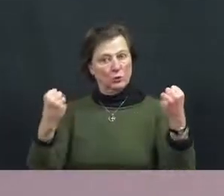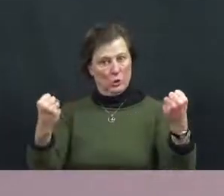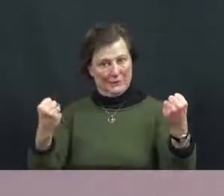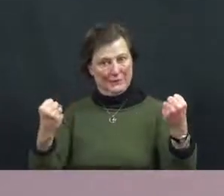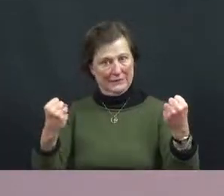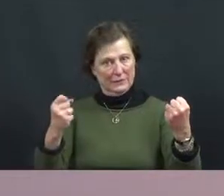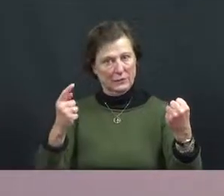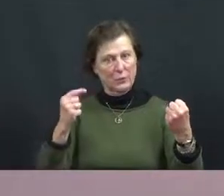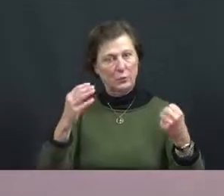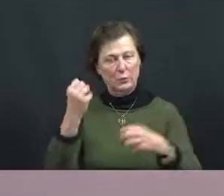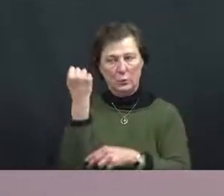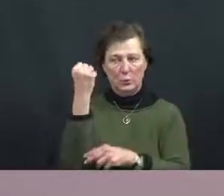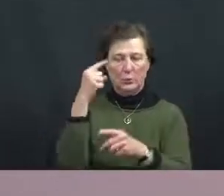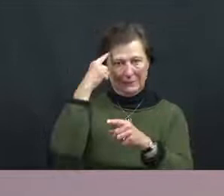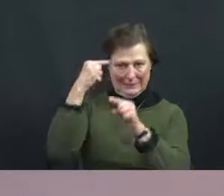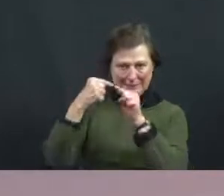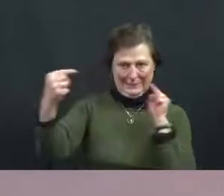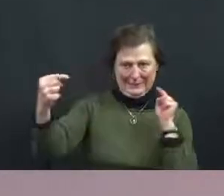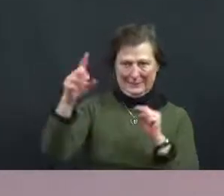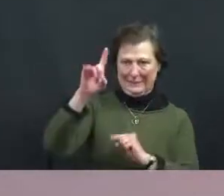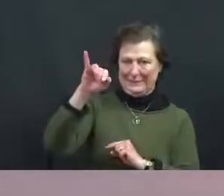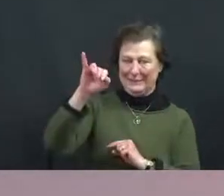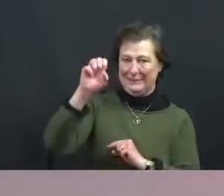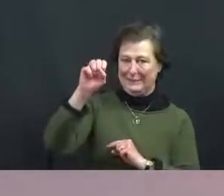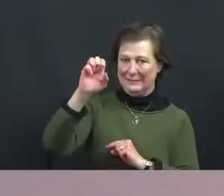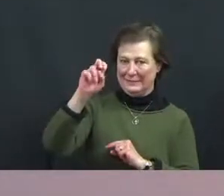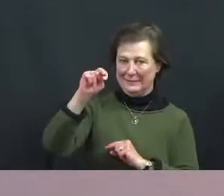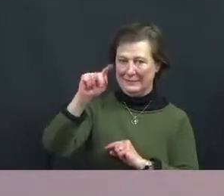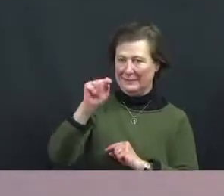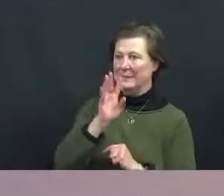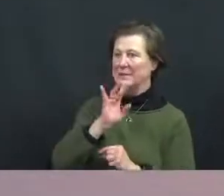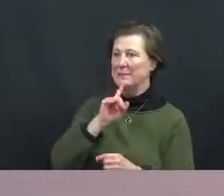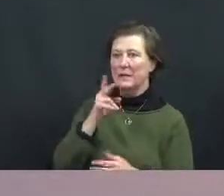to dissent, to speak truth to power.